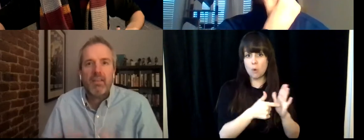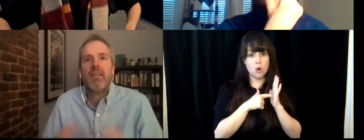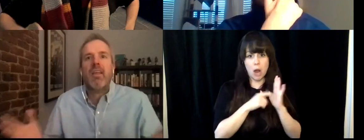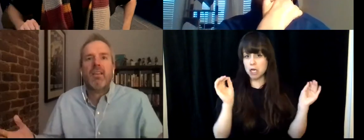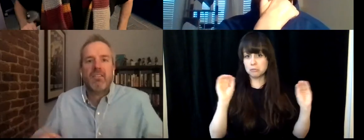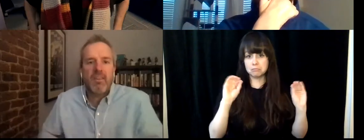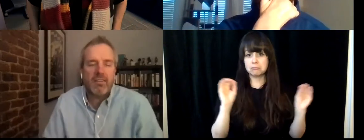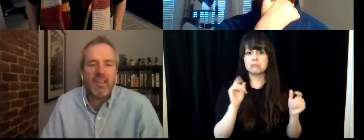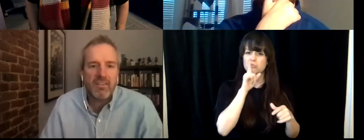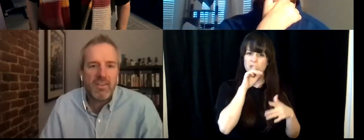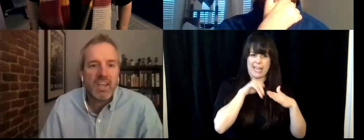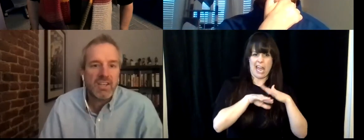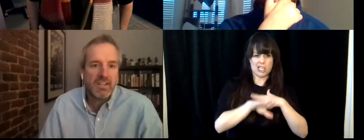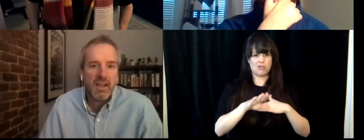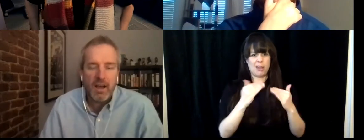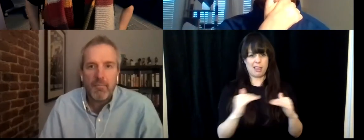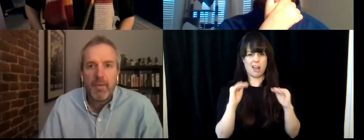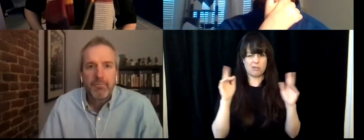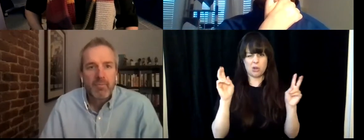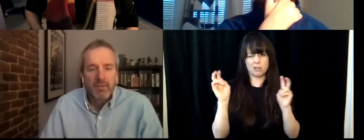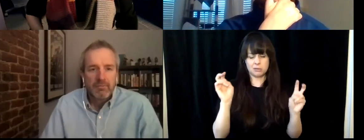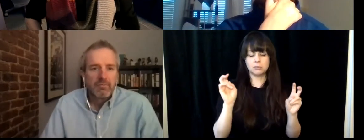any extensive education.